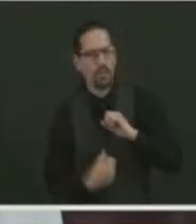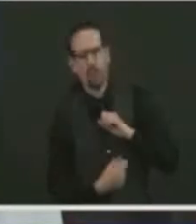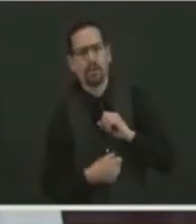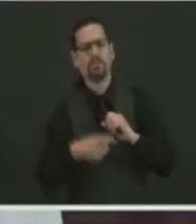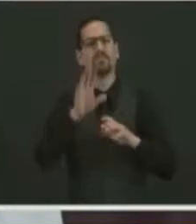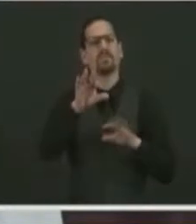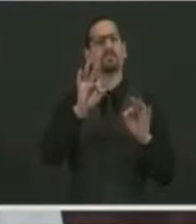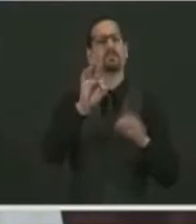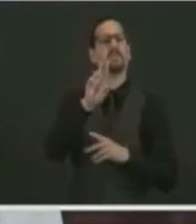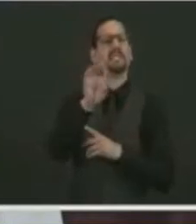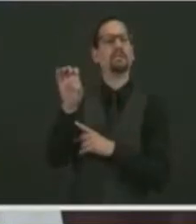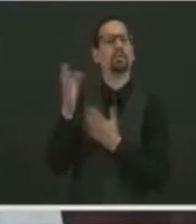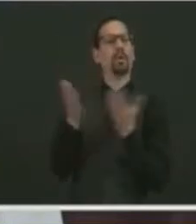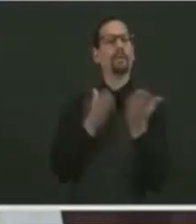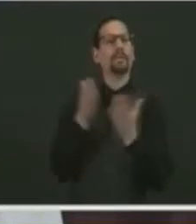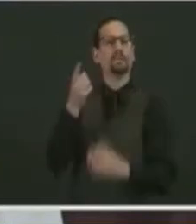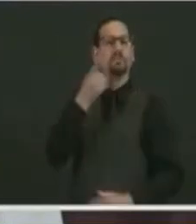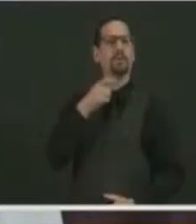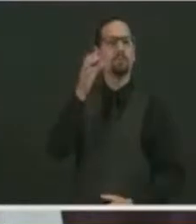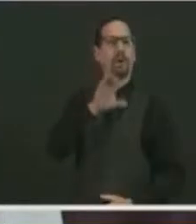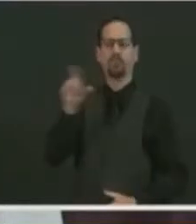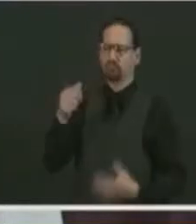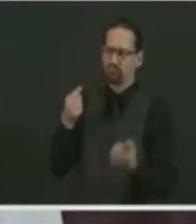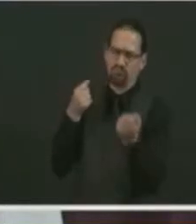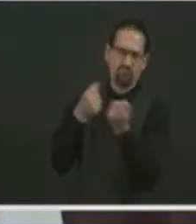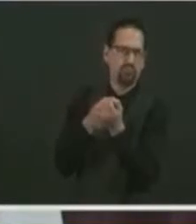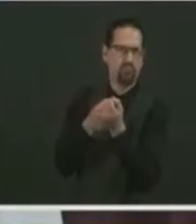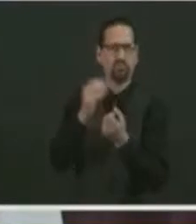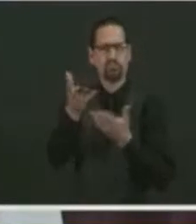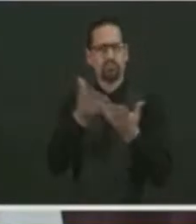can access this is by visiting